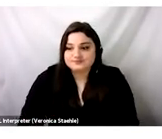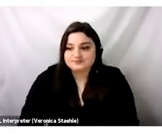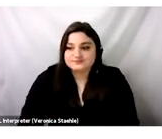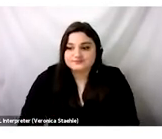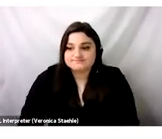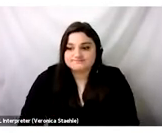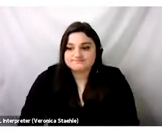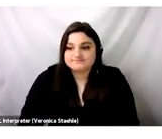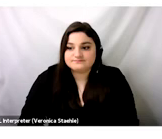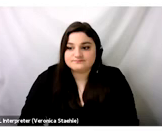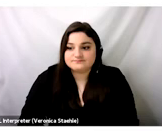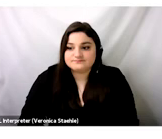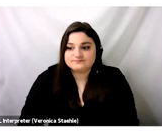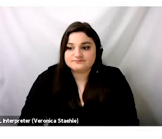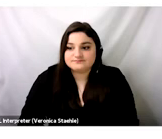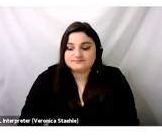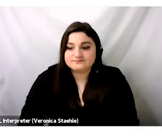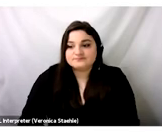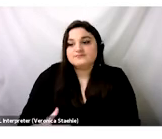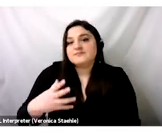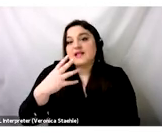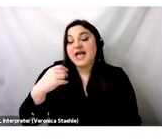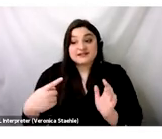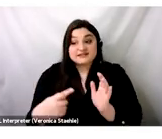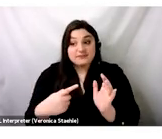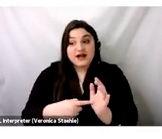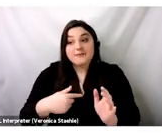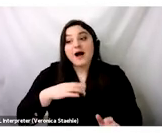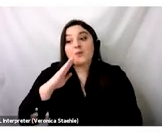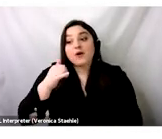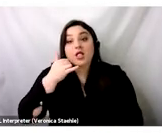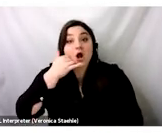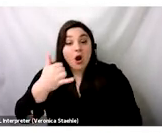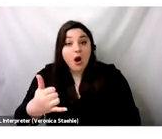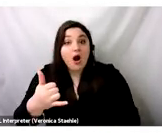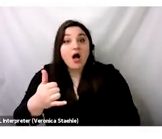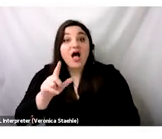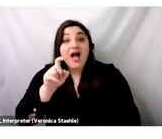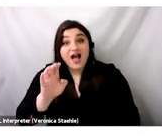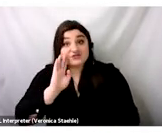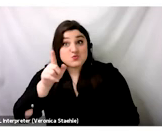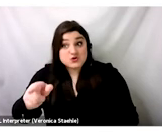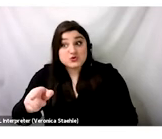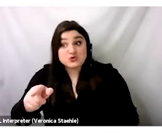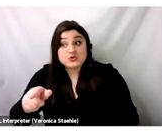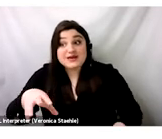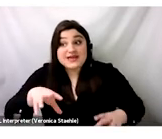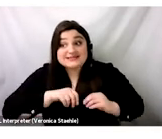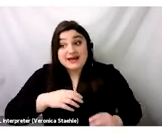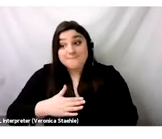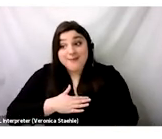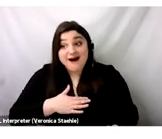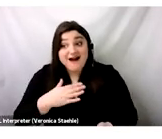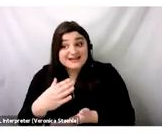you know, sometimes I actually call the restaurant and just, if they're close by to me, I can say, will you take my own container? And I come and give them my